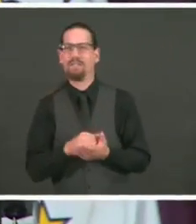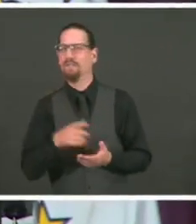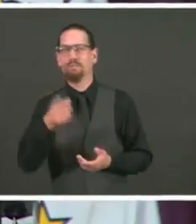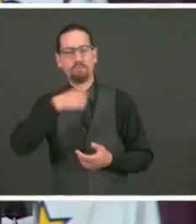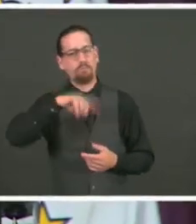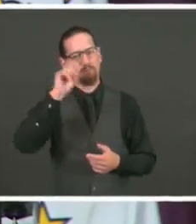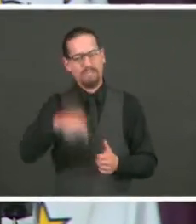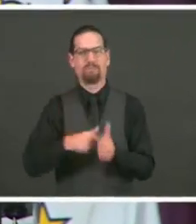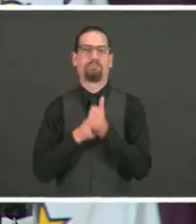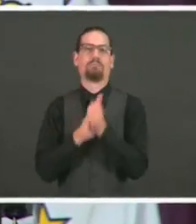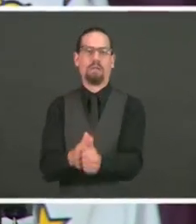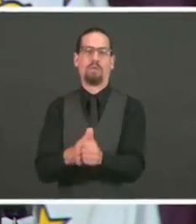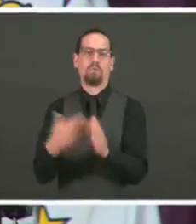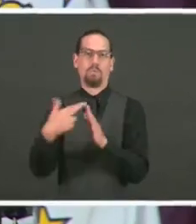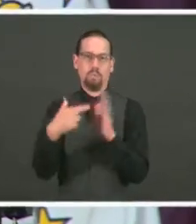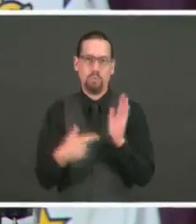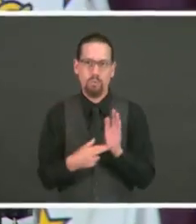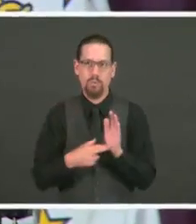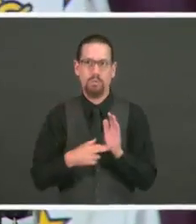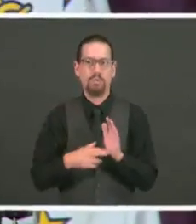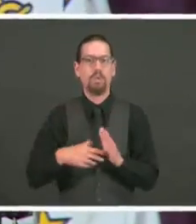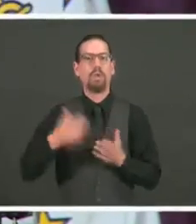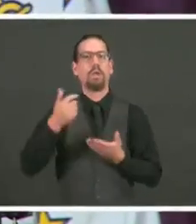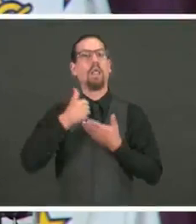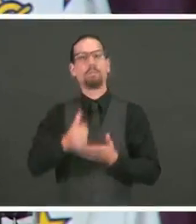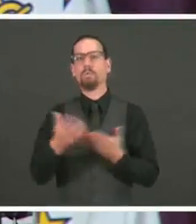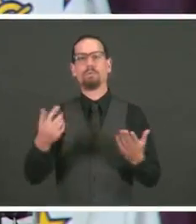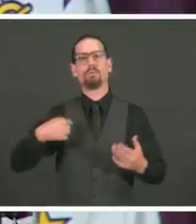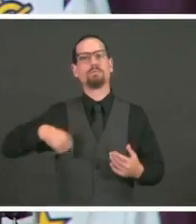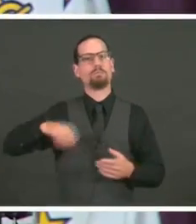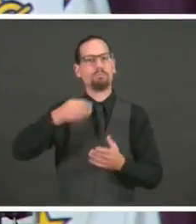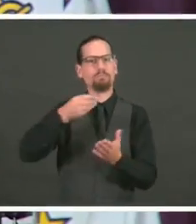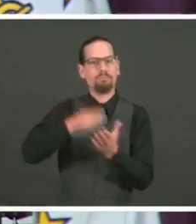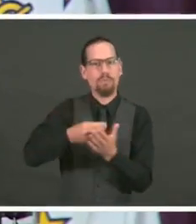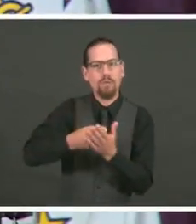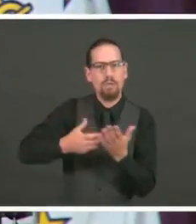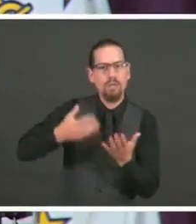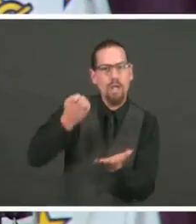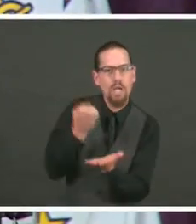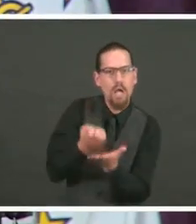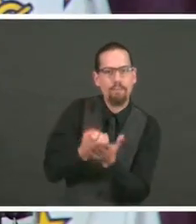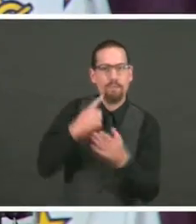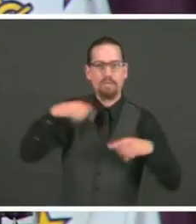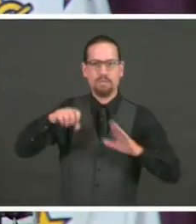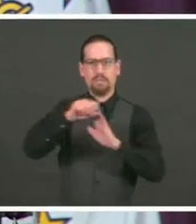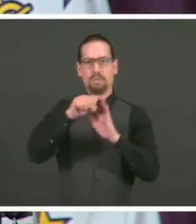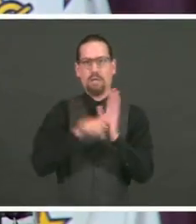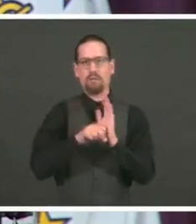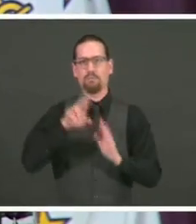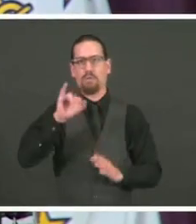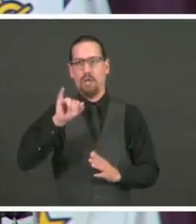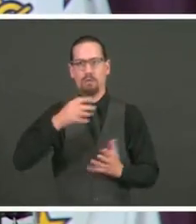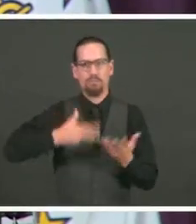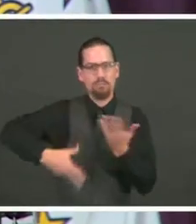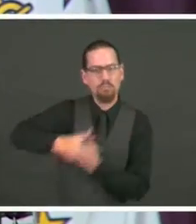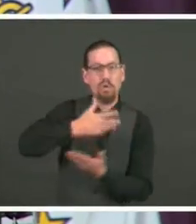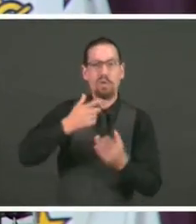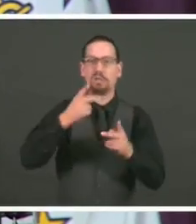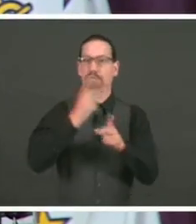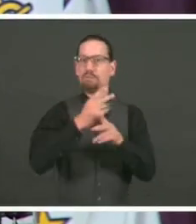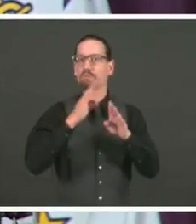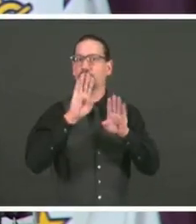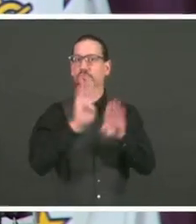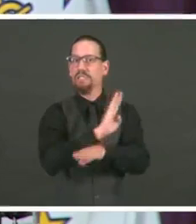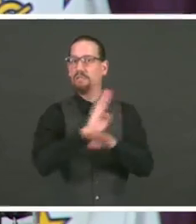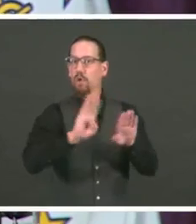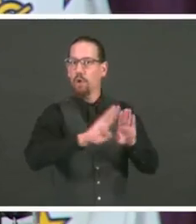bit. You know, for folks who are maybe thinking of coming from Massachusetts to one of our fabulous restaurants in Providence, they will think twice now, and